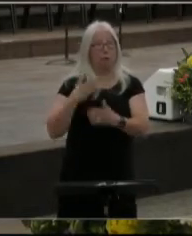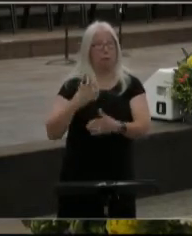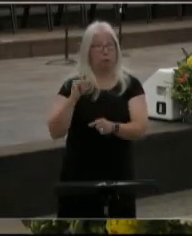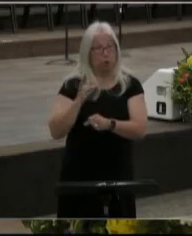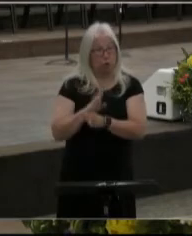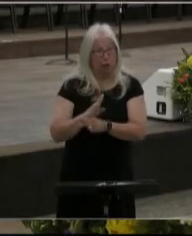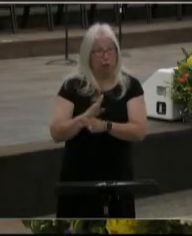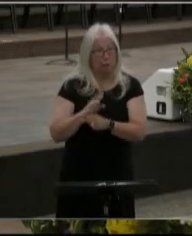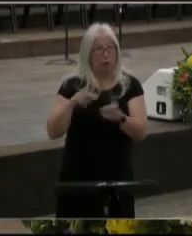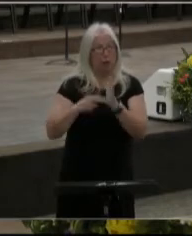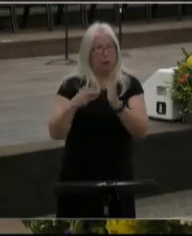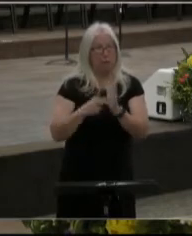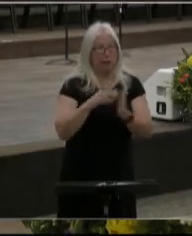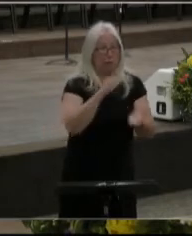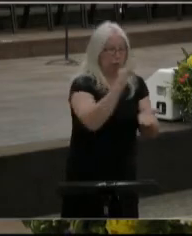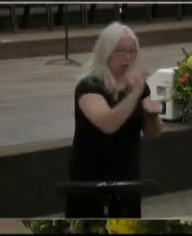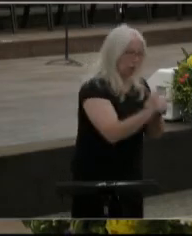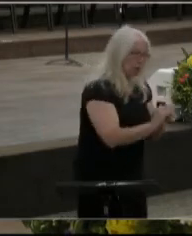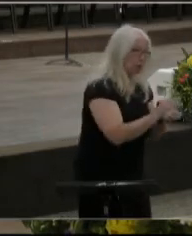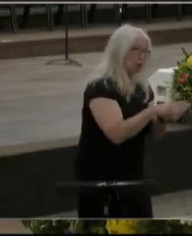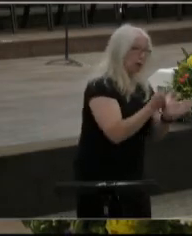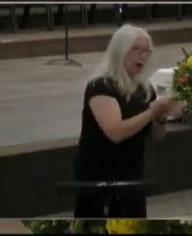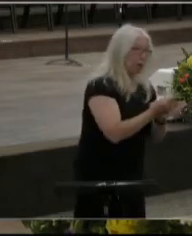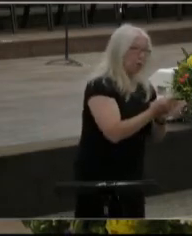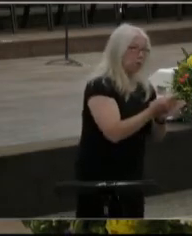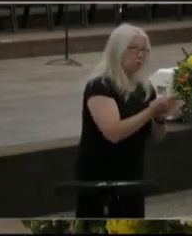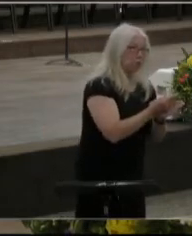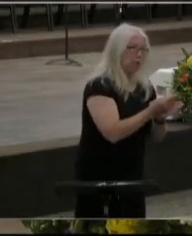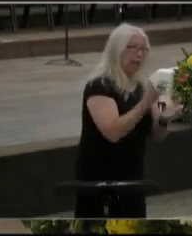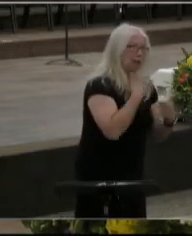job means few hours and little commitment to your family.